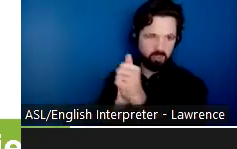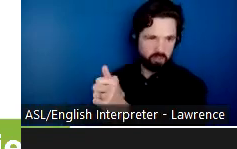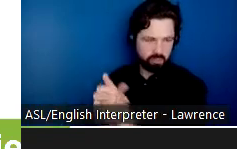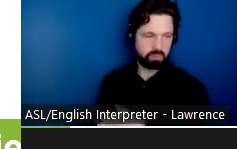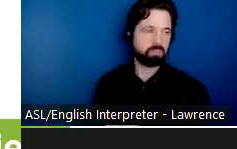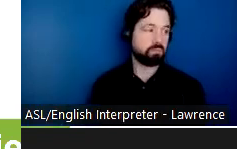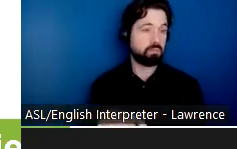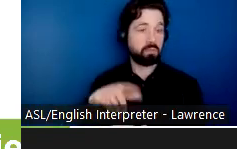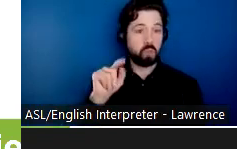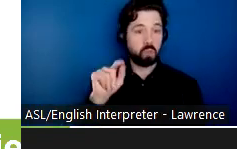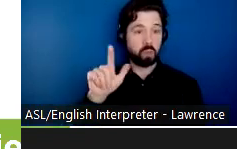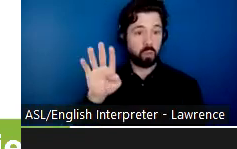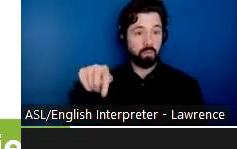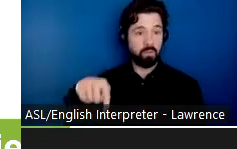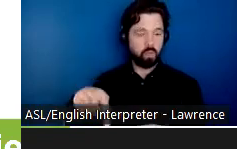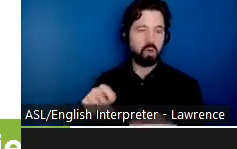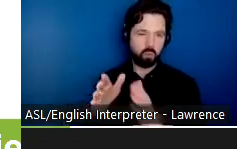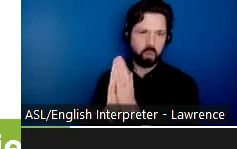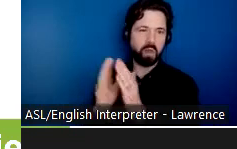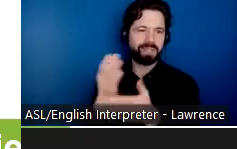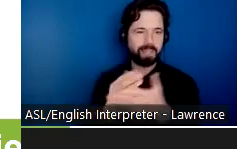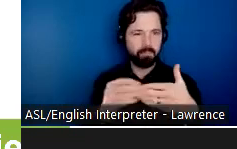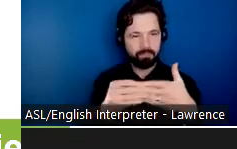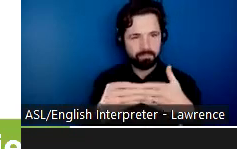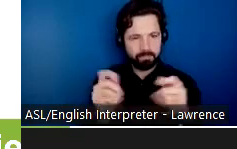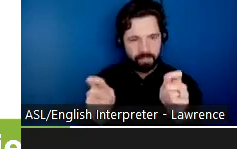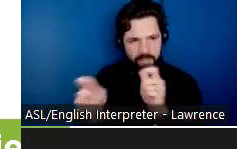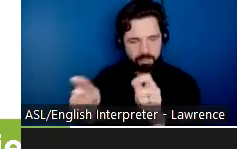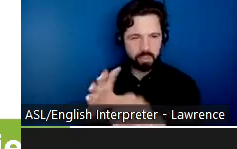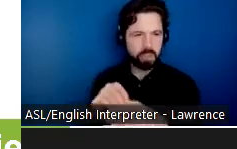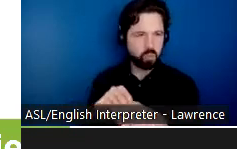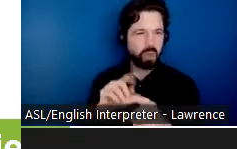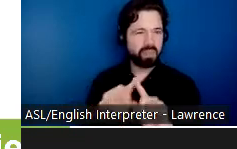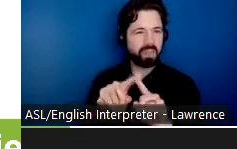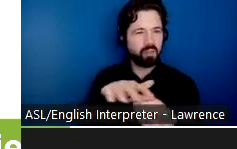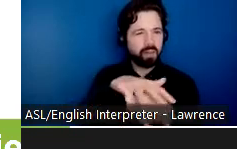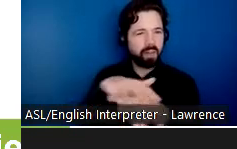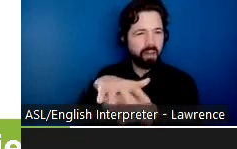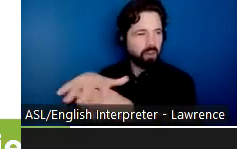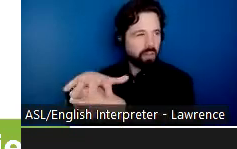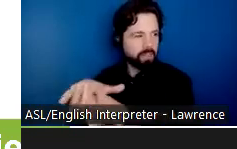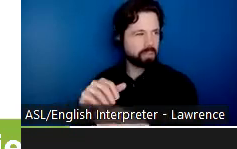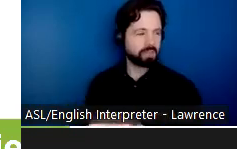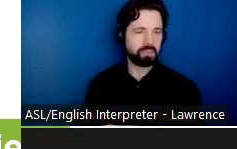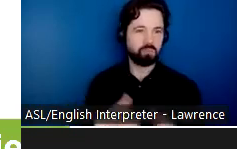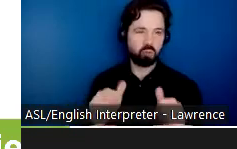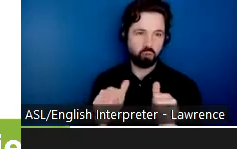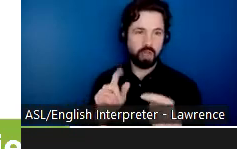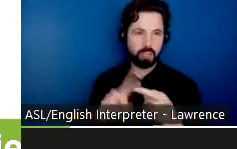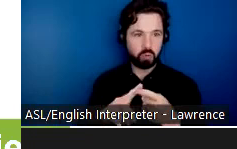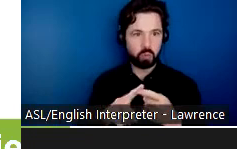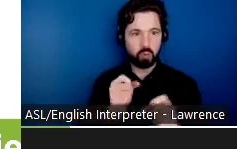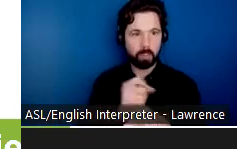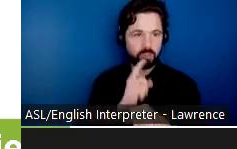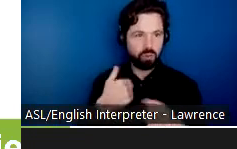2024, we are requesting flexibilities in a few of the various areas as we work to acquire the necessary